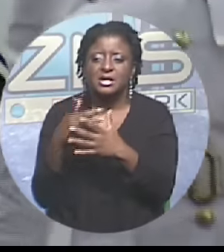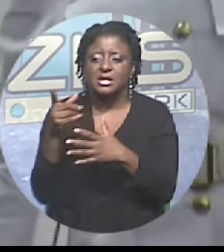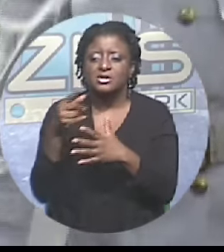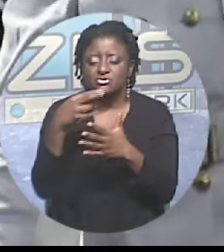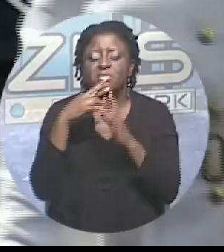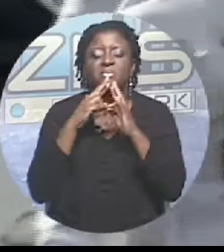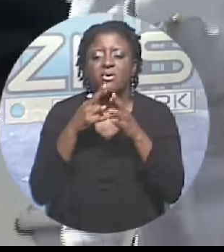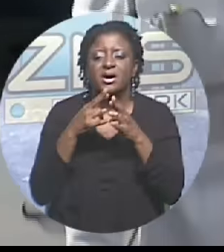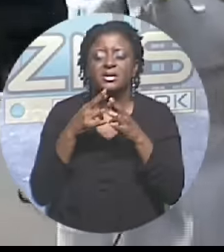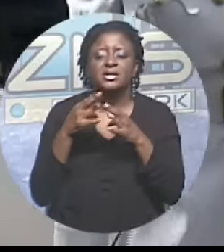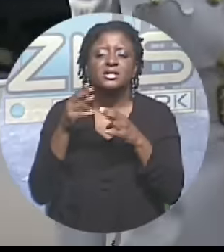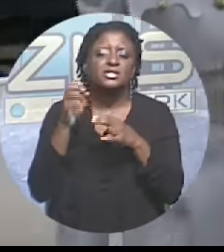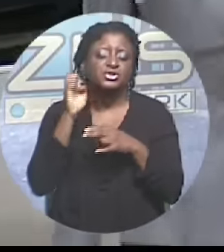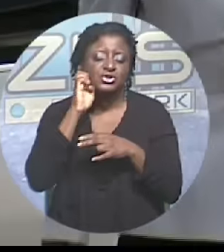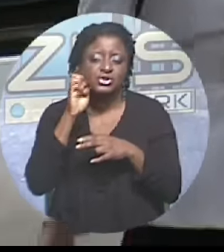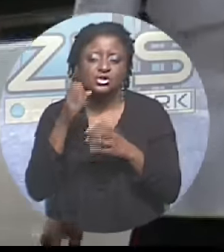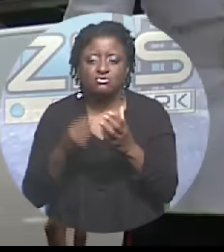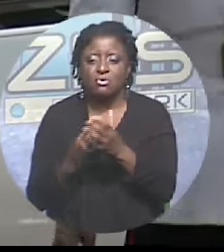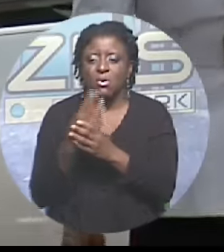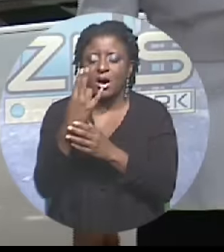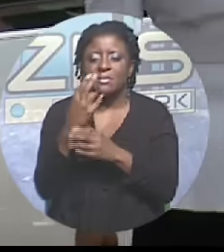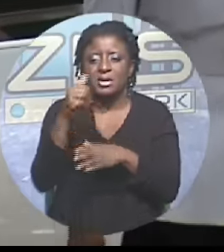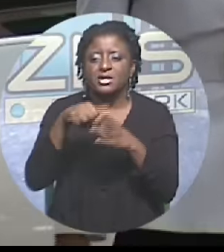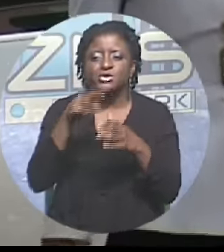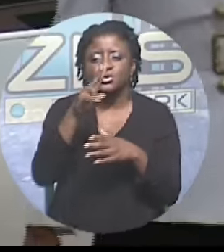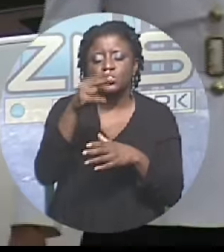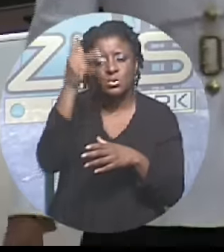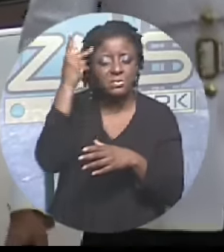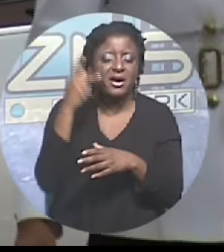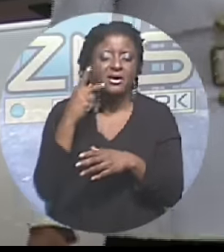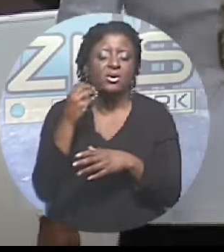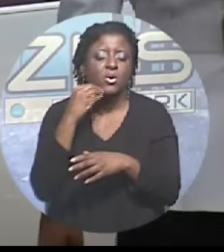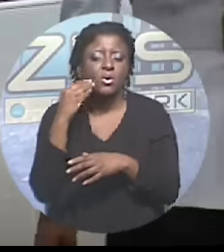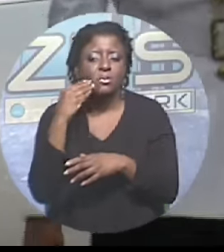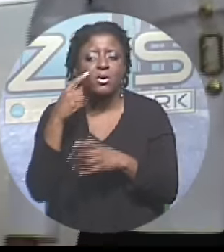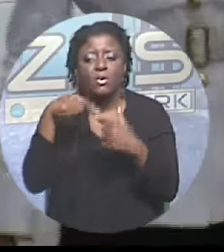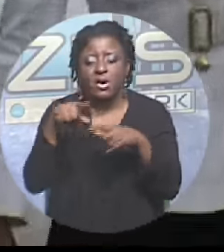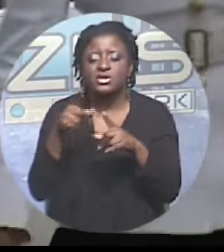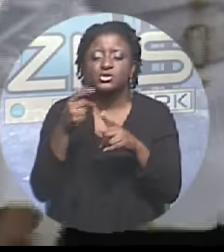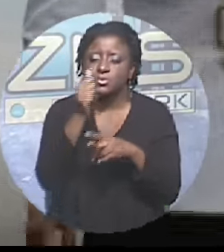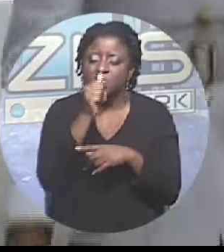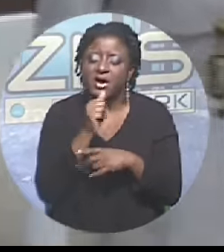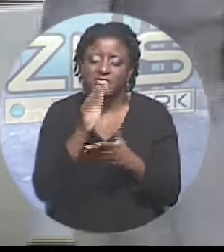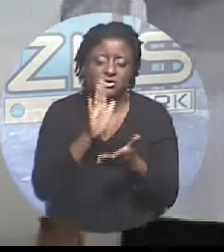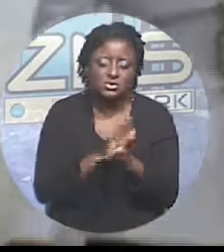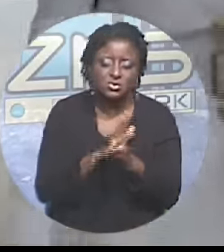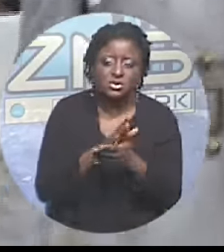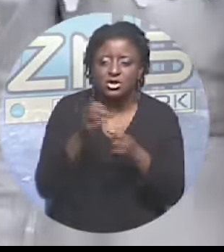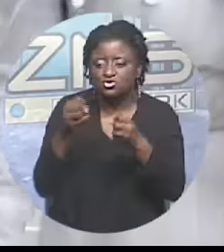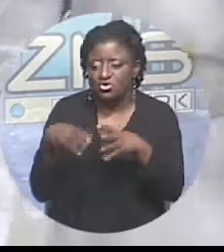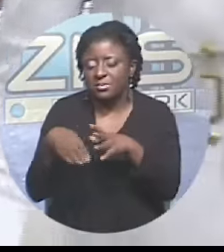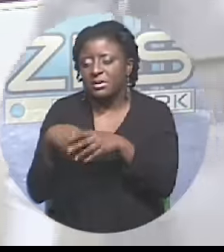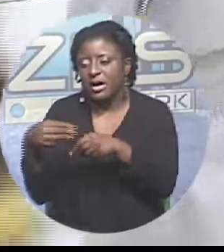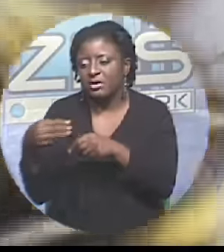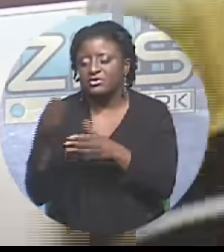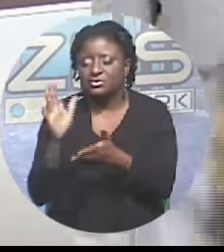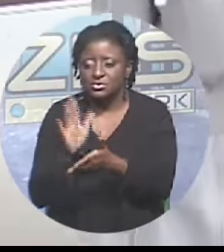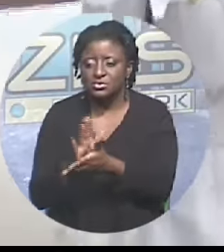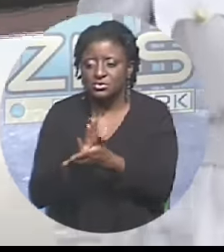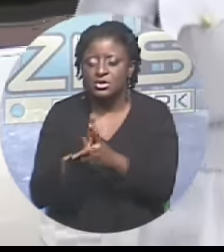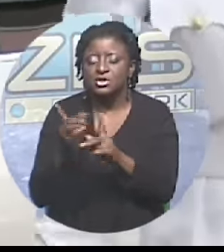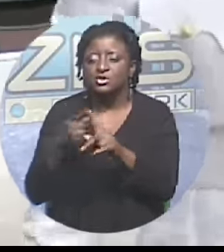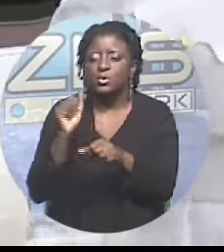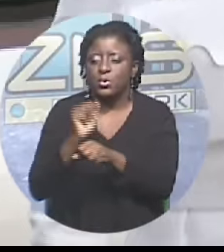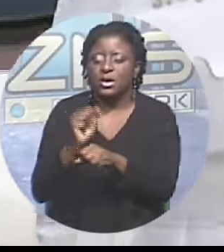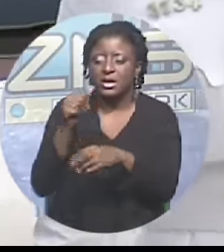home, went to private school, but dropped out in the 10th grade to work in a dental office and then in a husband's business. The